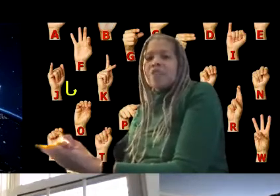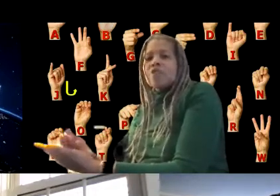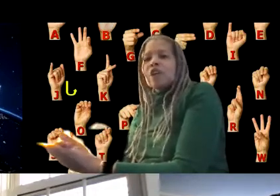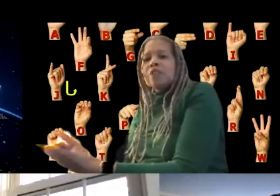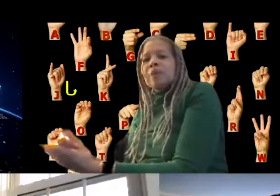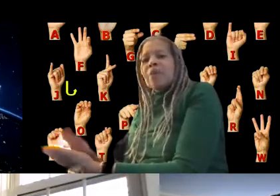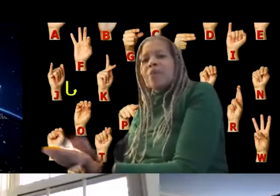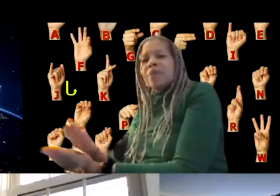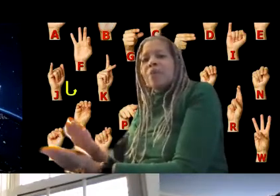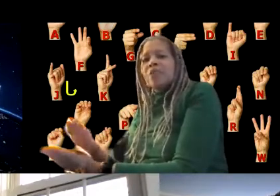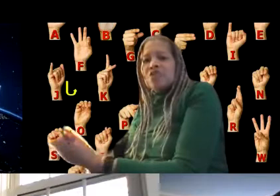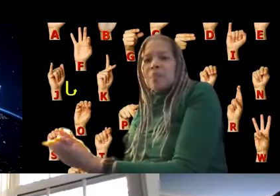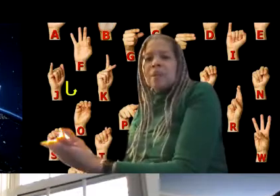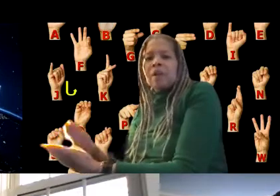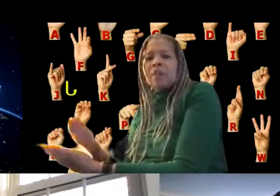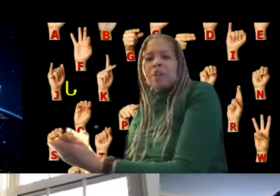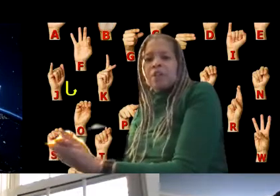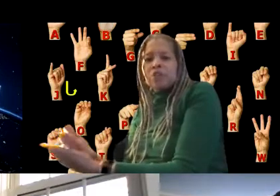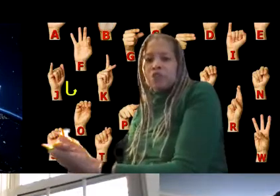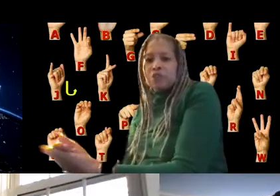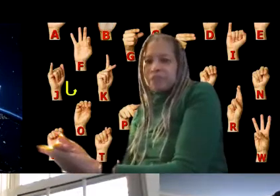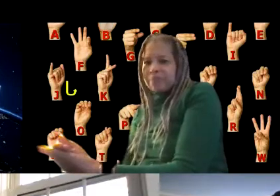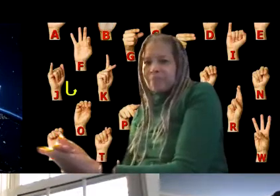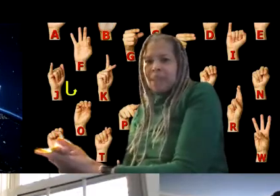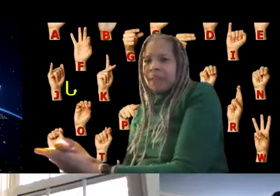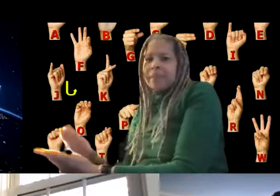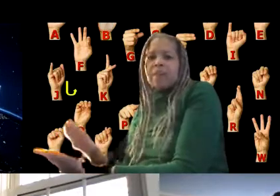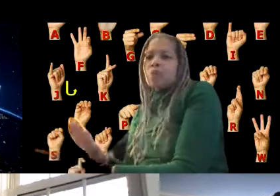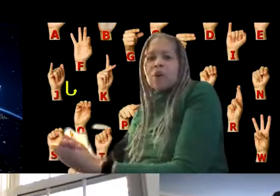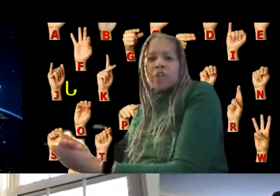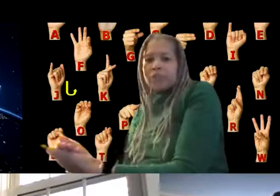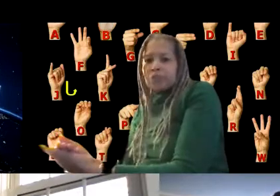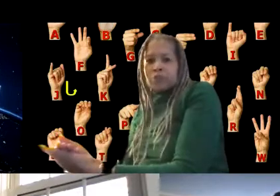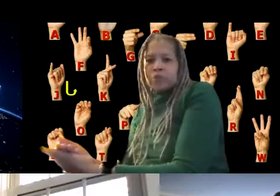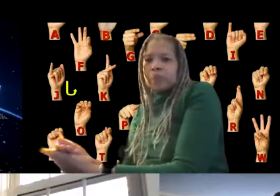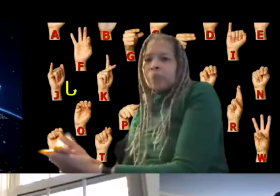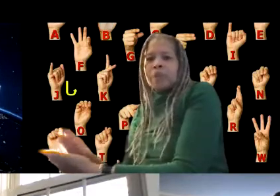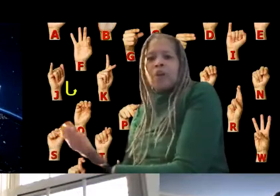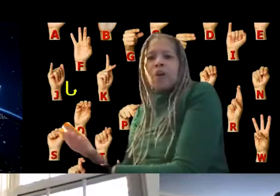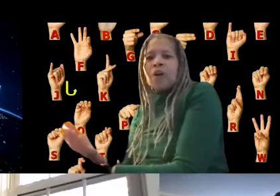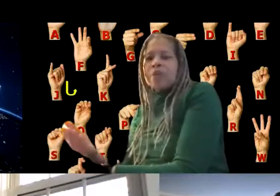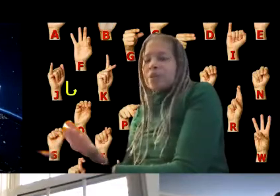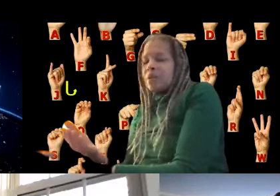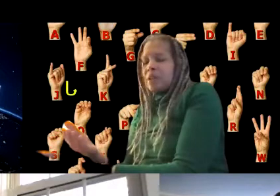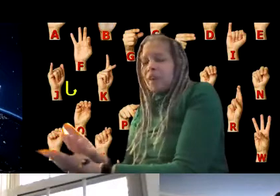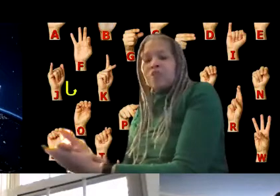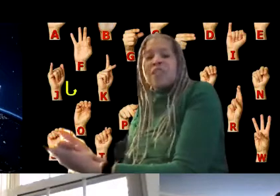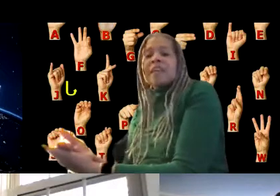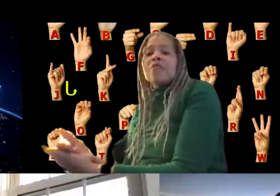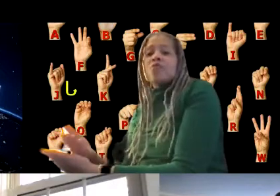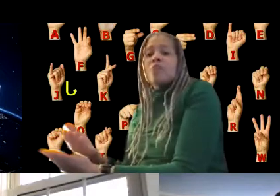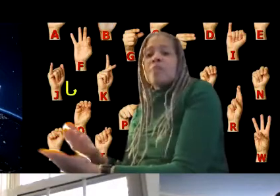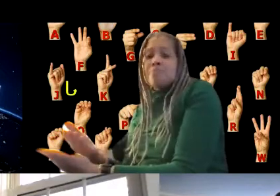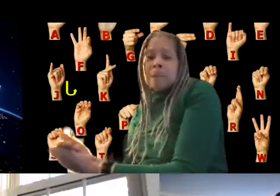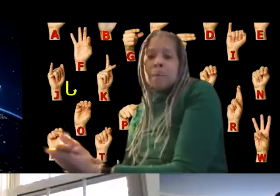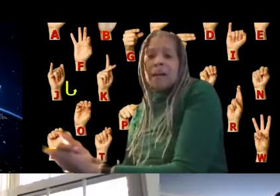India. And she talks about the resentment of girl children. Like they don't want girl children to be born and all the efforts they